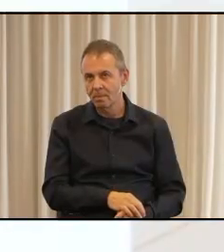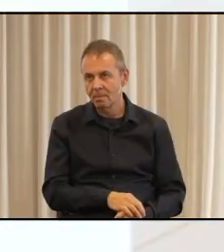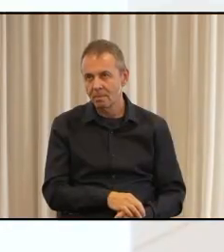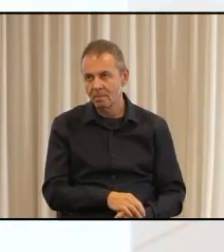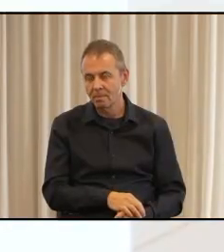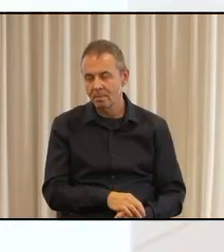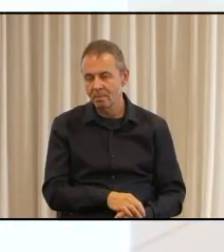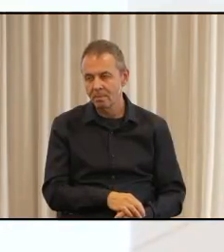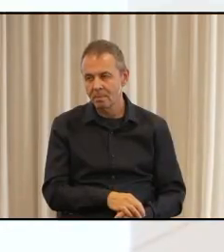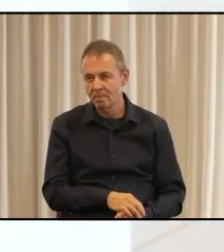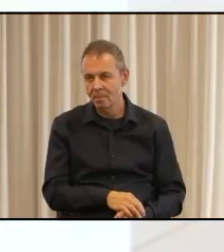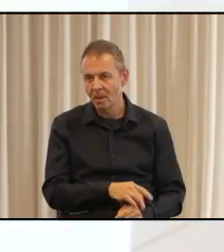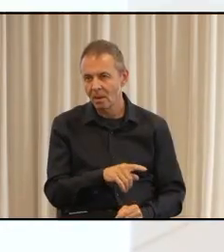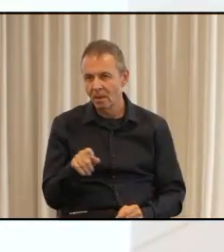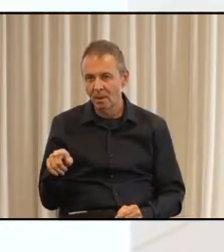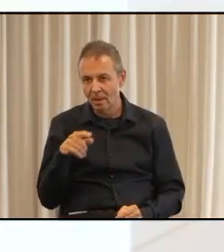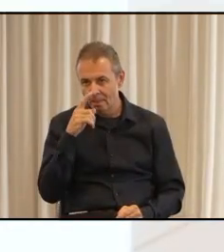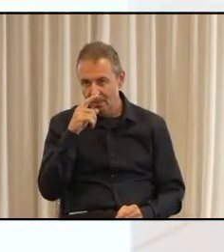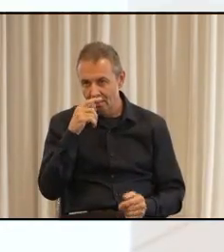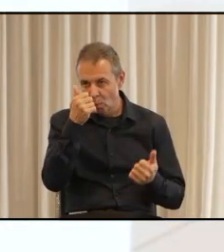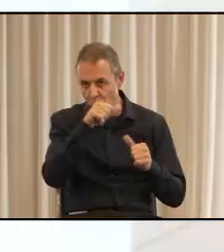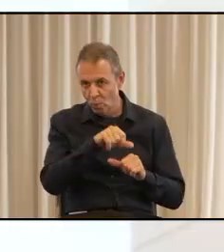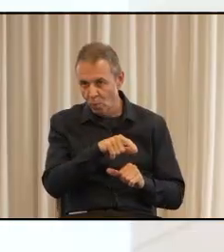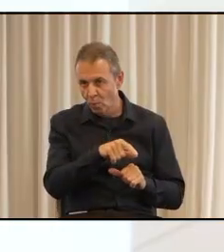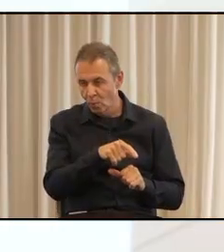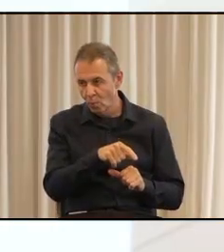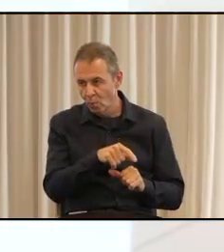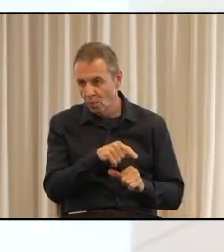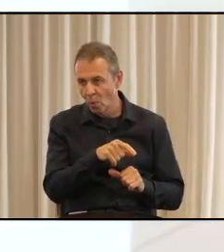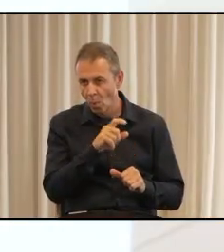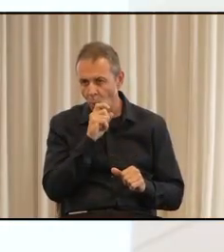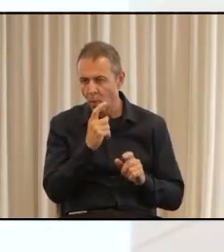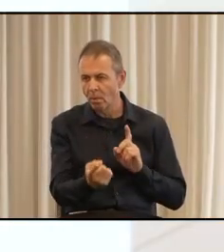generally the people who he knows would come to his assistance if something goes wrong.